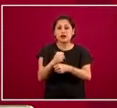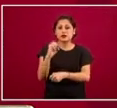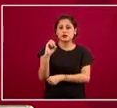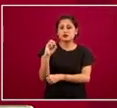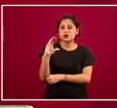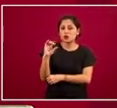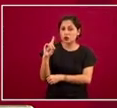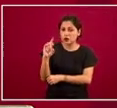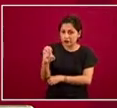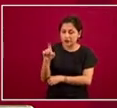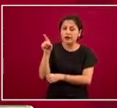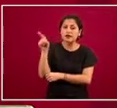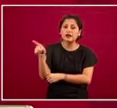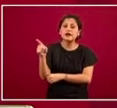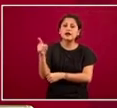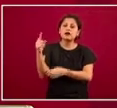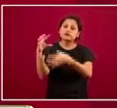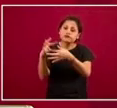decades.